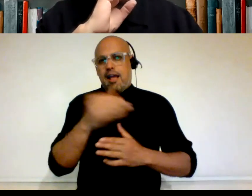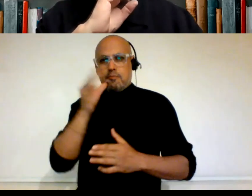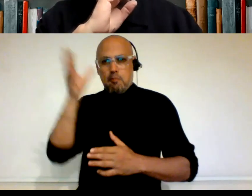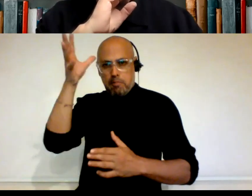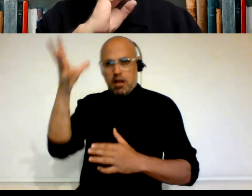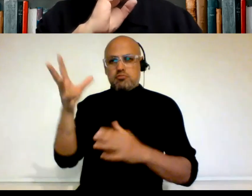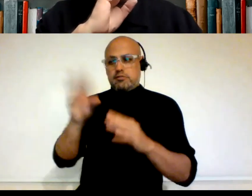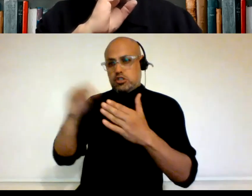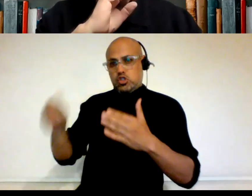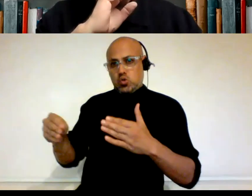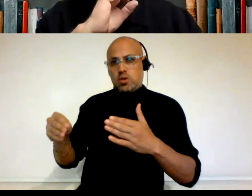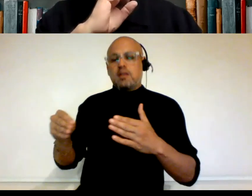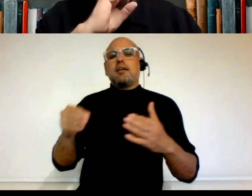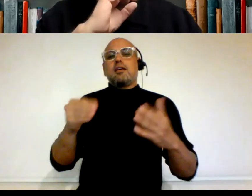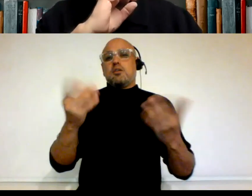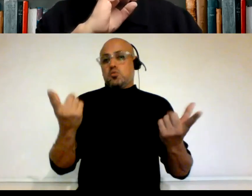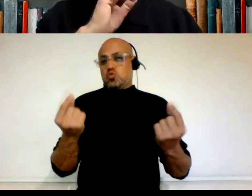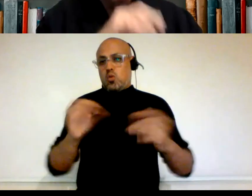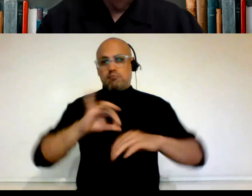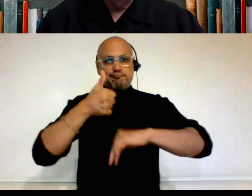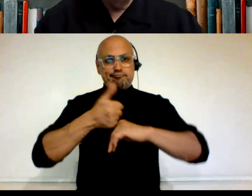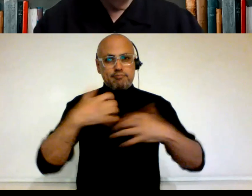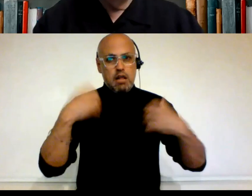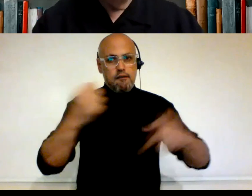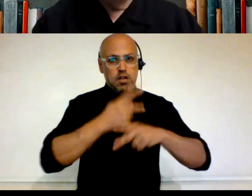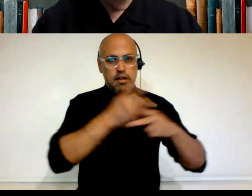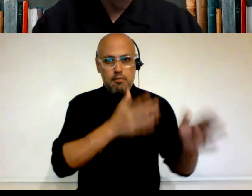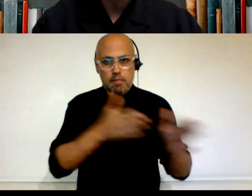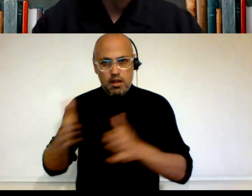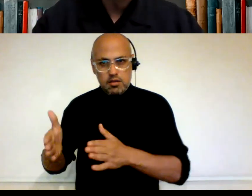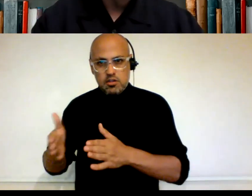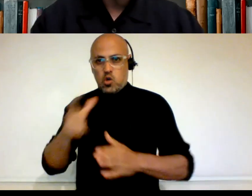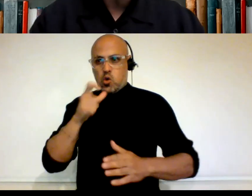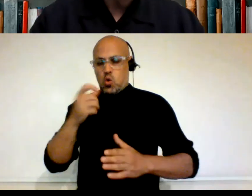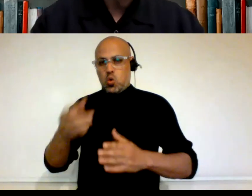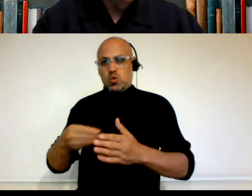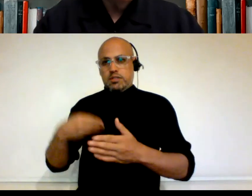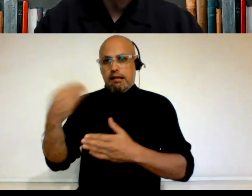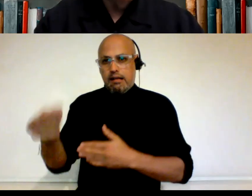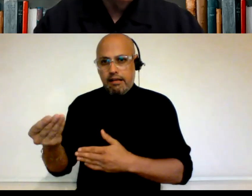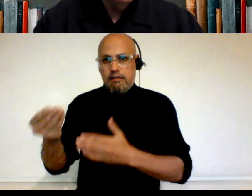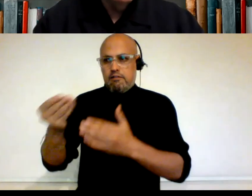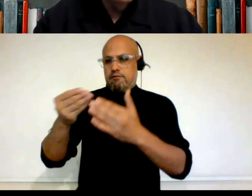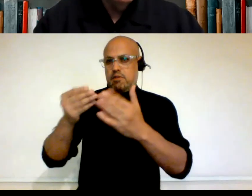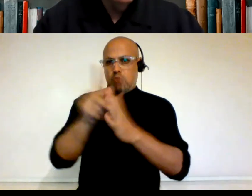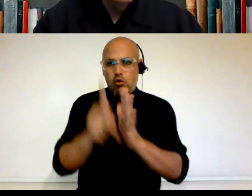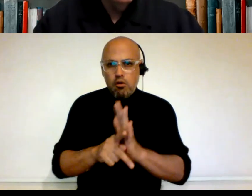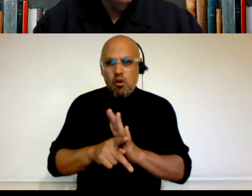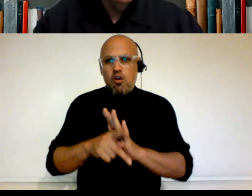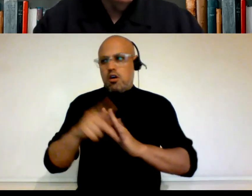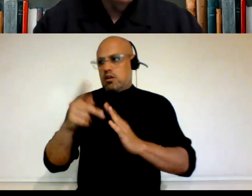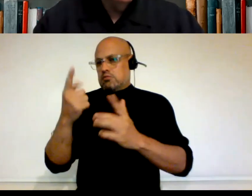student, a healthcare plan. Who's going to administer protocols and what types of services we'll do. So we will be doing